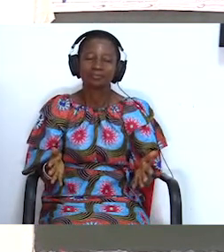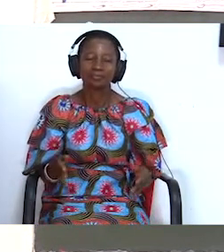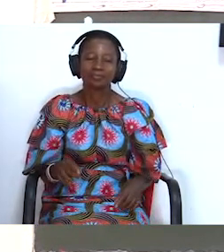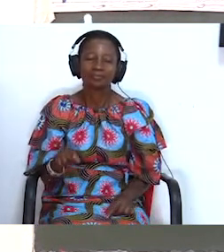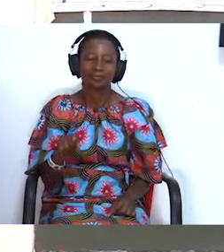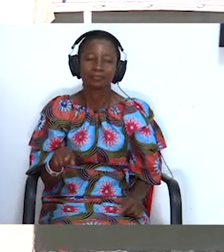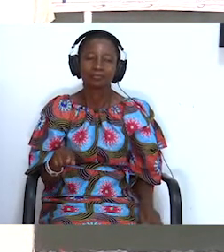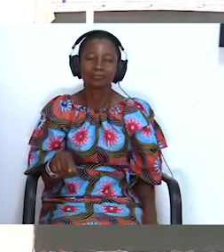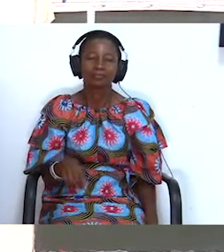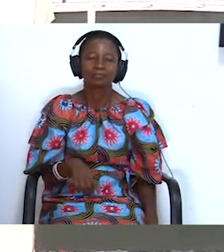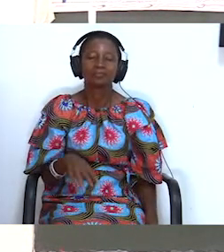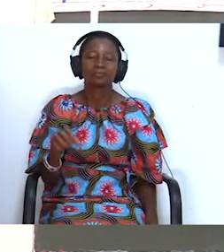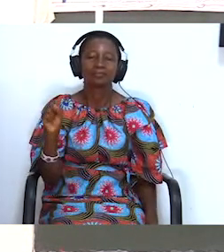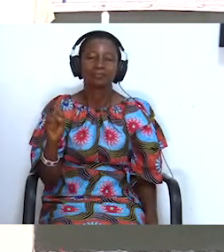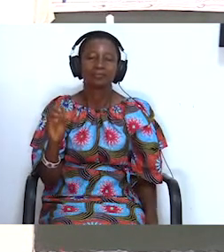down,